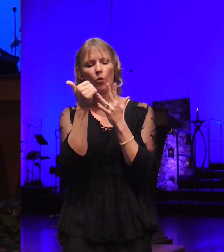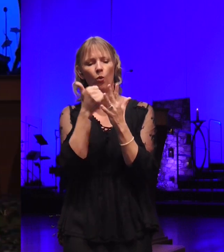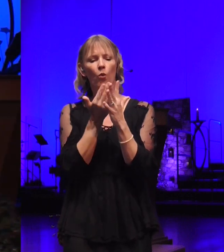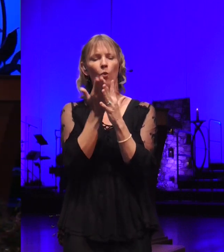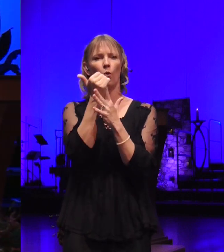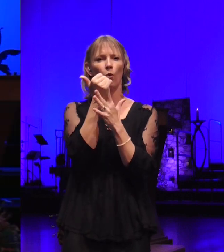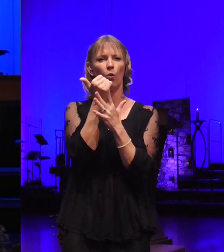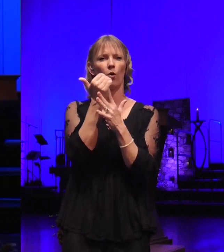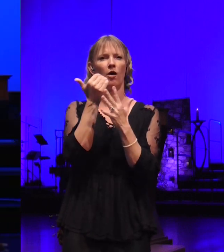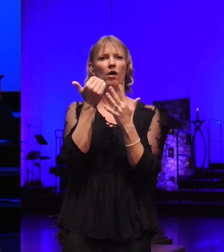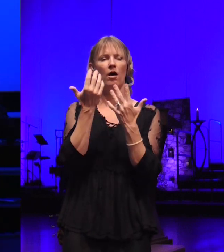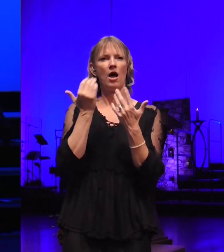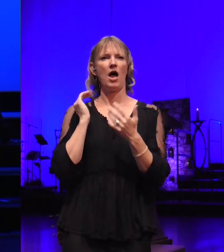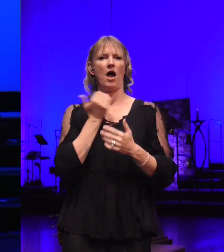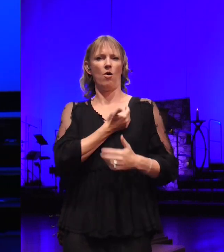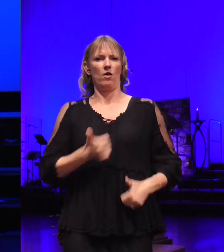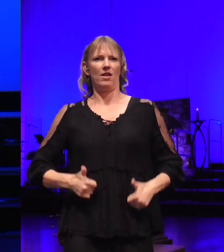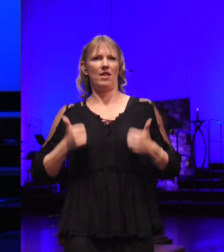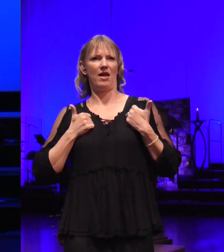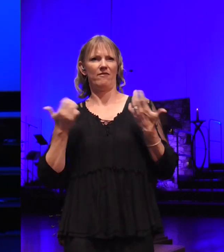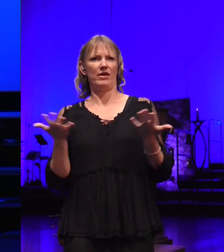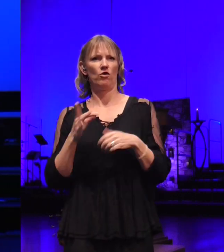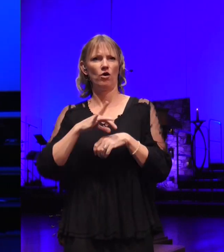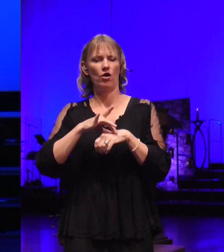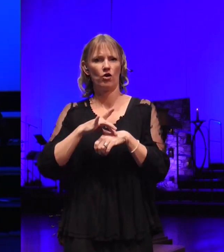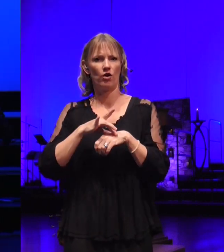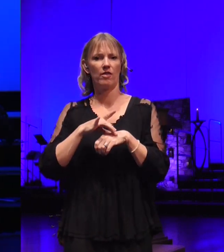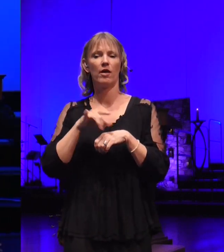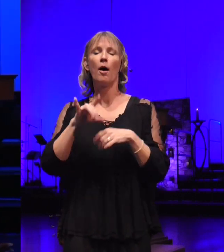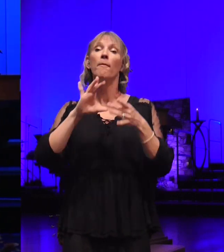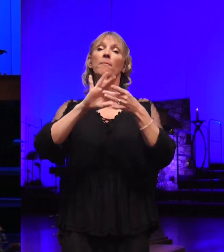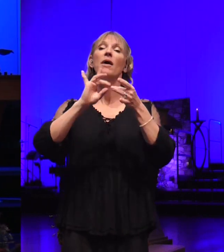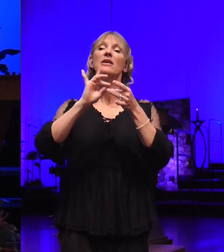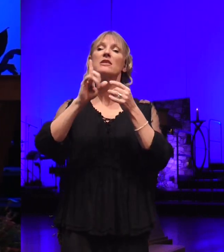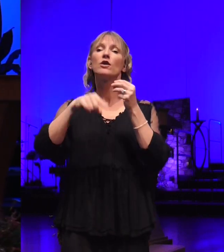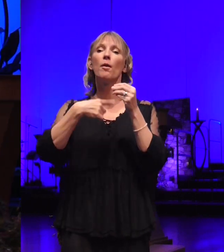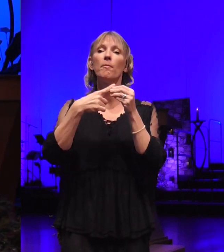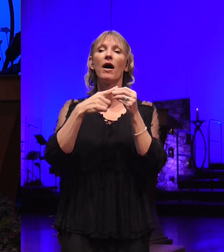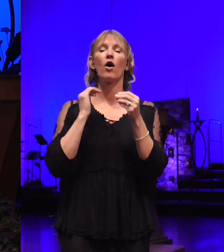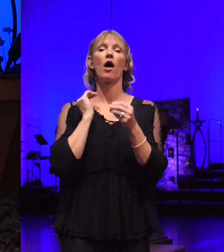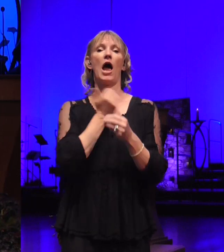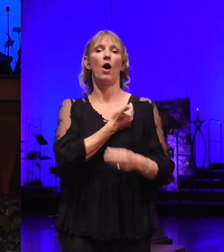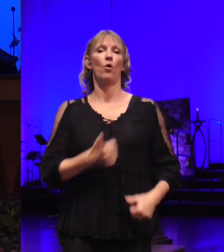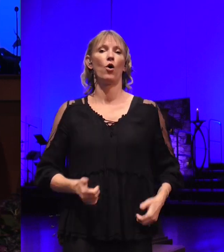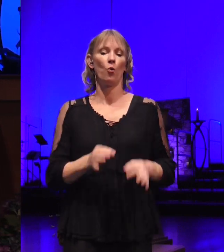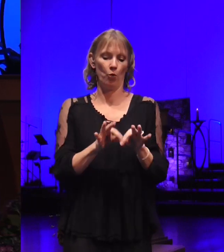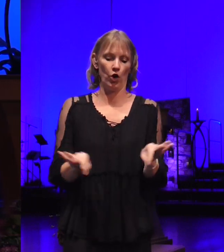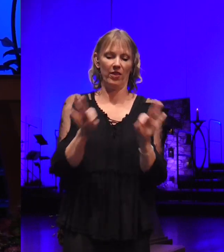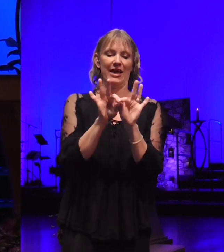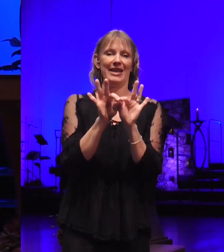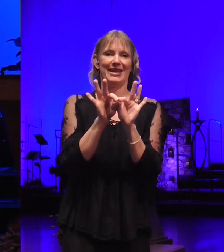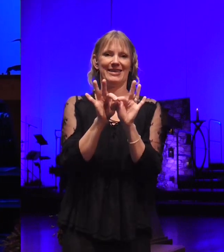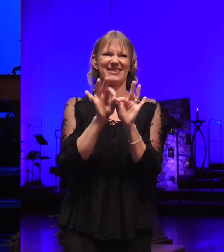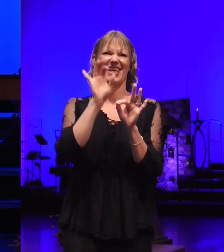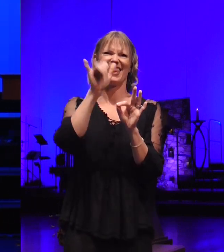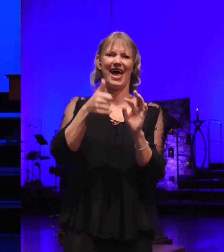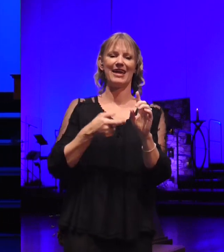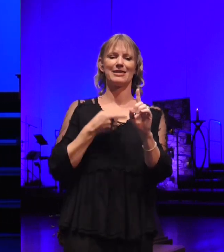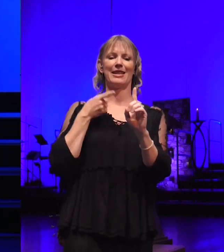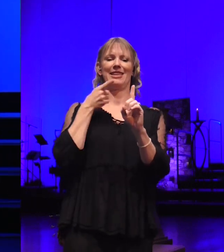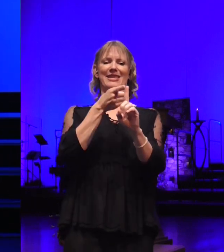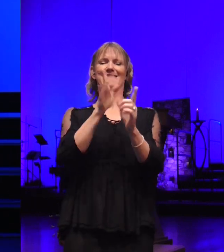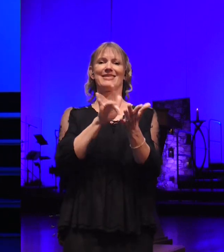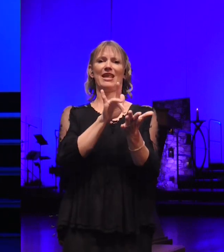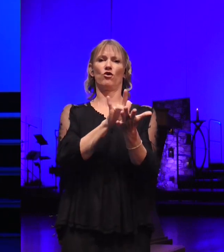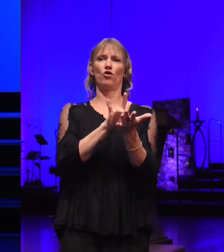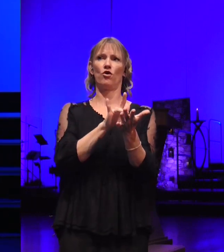this place called earth. This message about our worthiness is at the heart of the parable